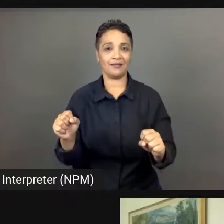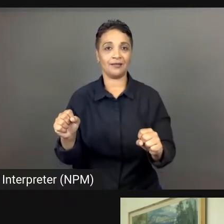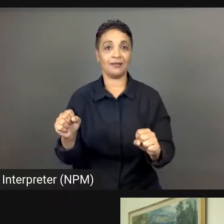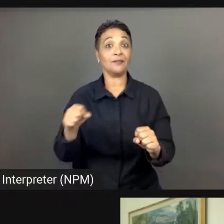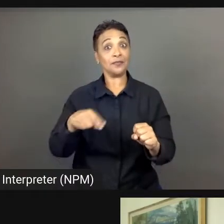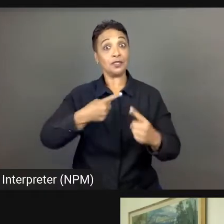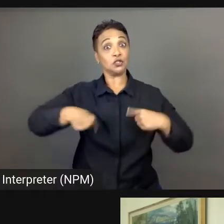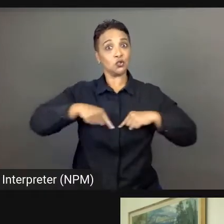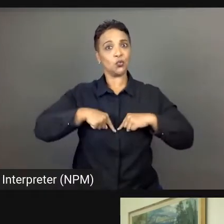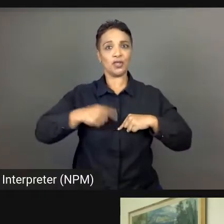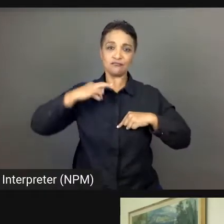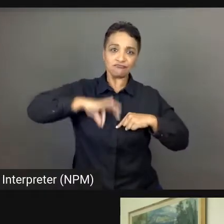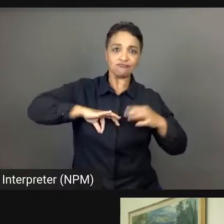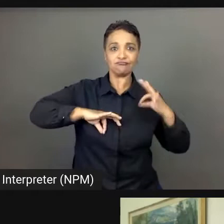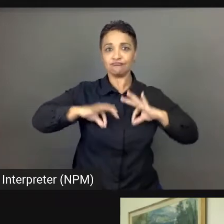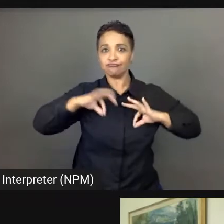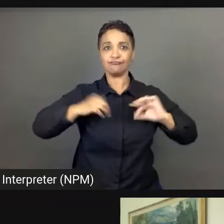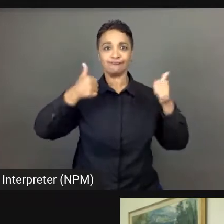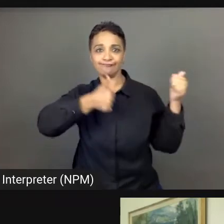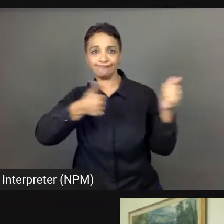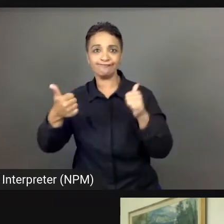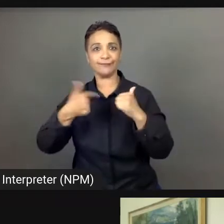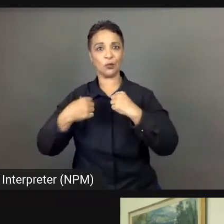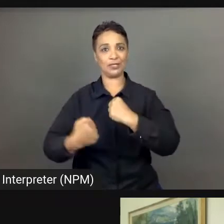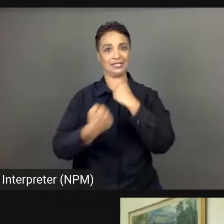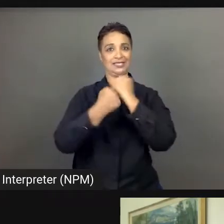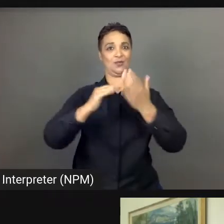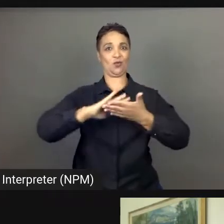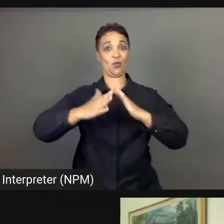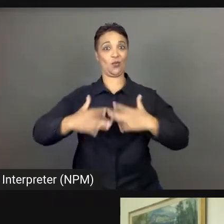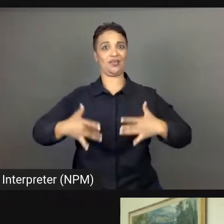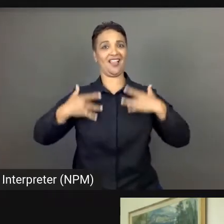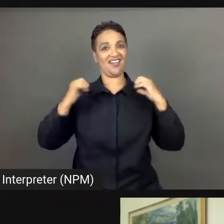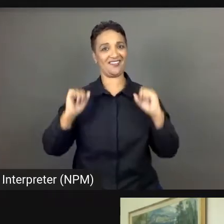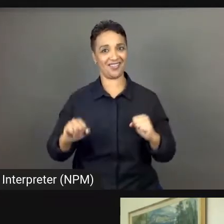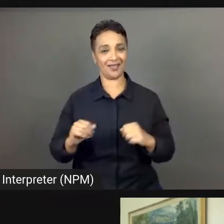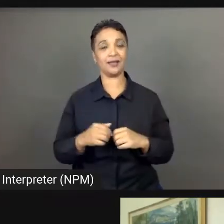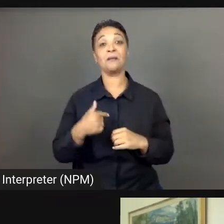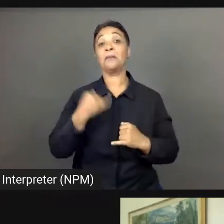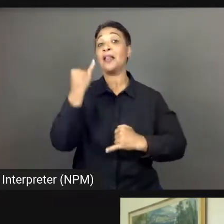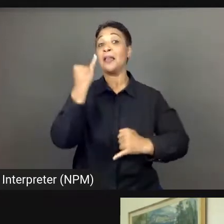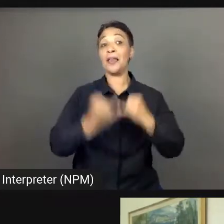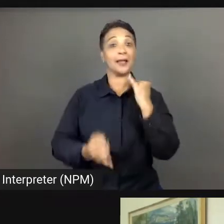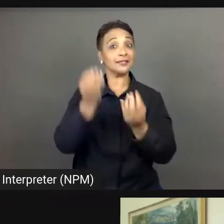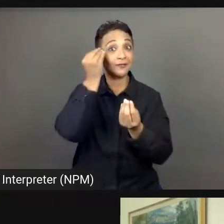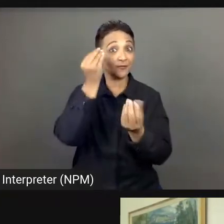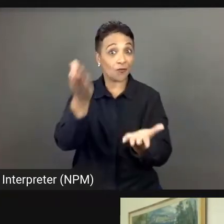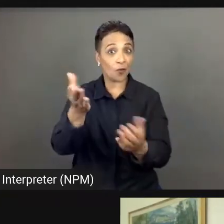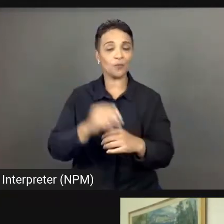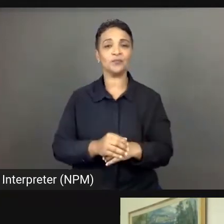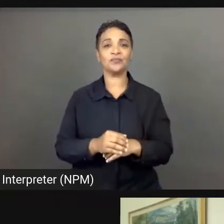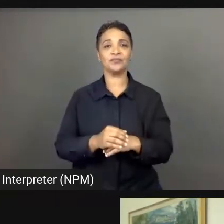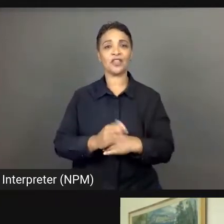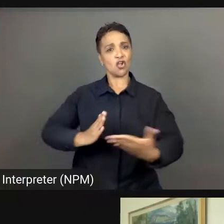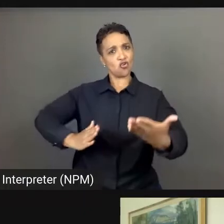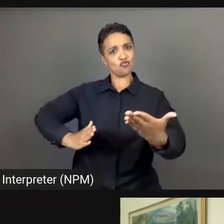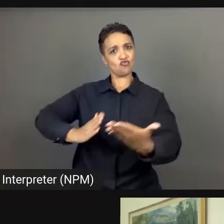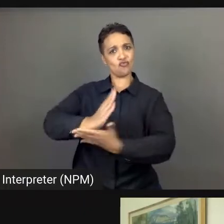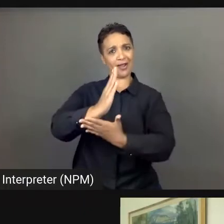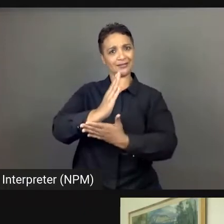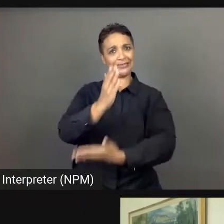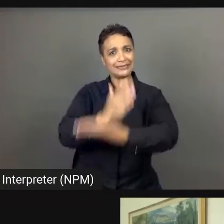beneficial lives and supportive lives within the community. And really lastly, I would like to say that the right to independent living in